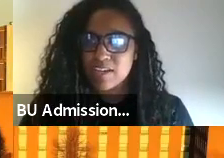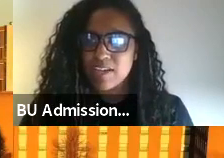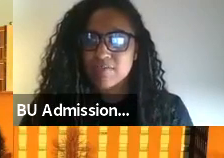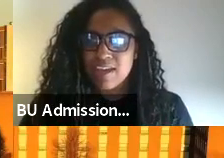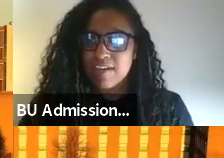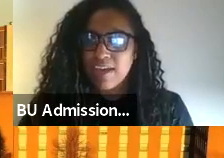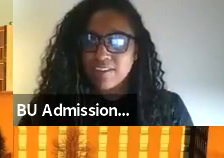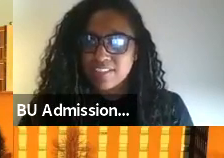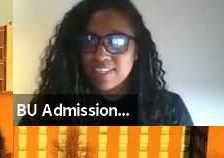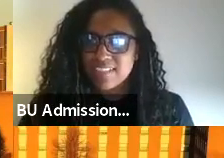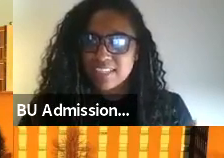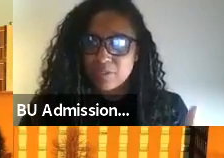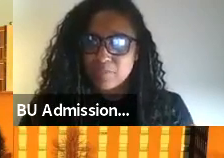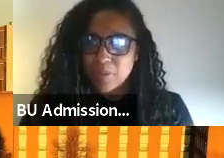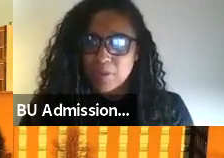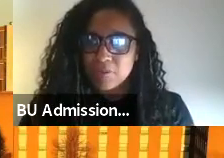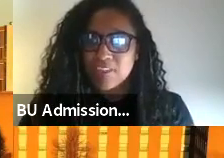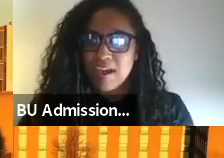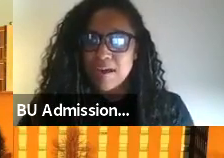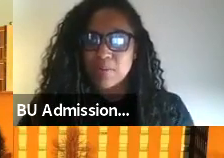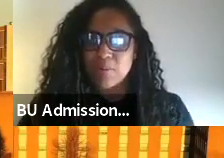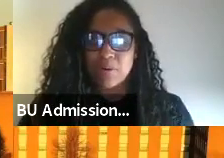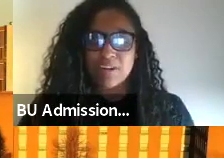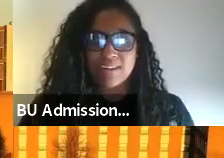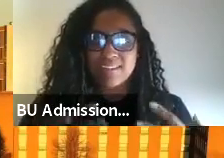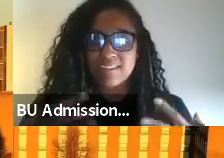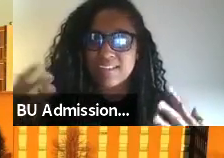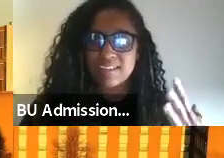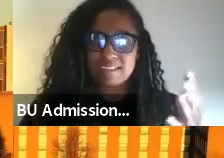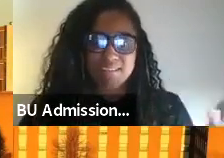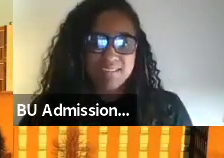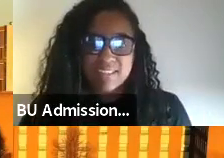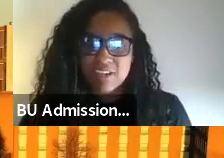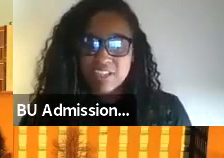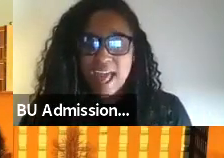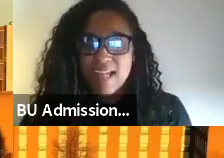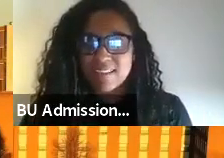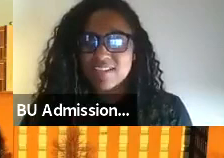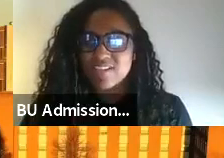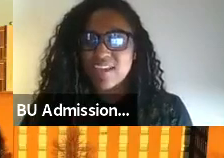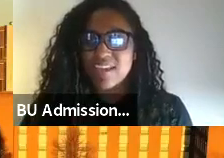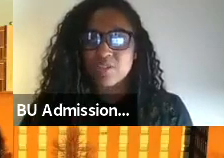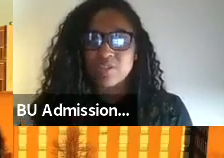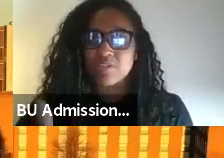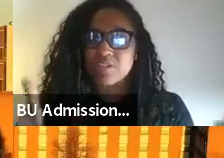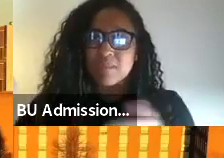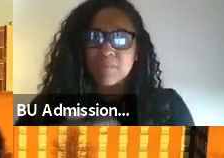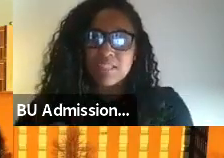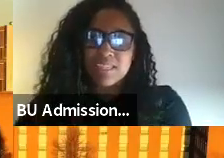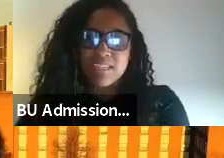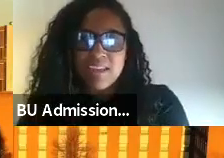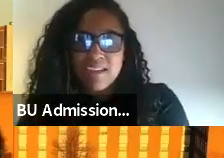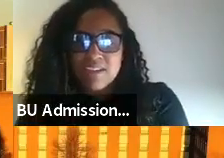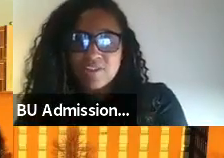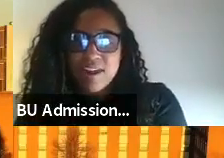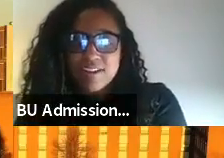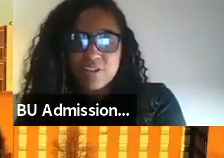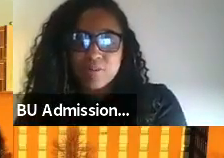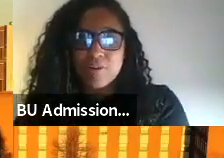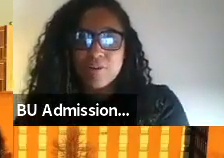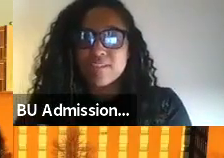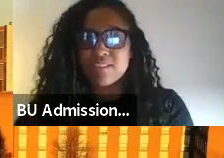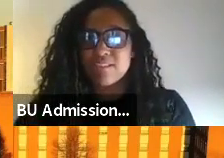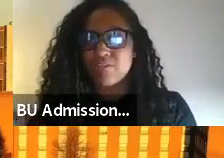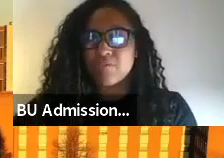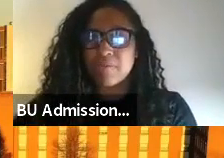the support of faculty like you both, or is there a challenge? Do students typically try